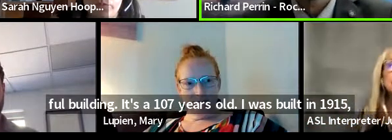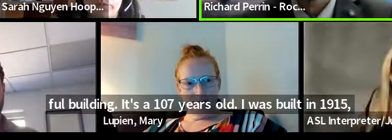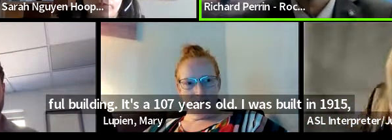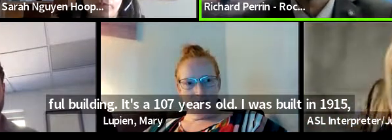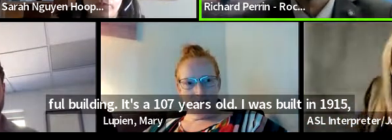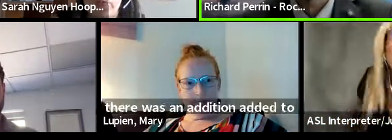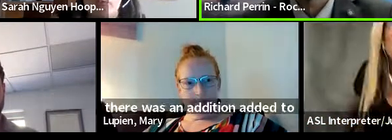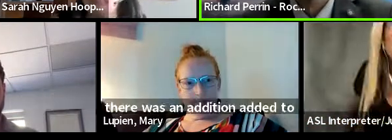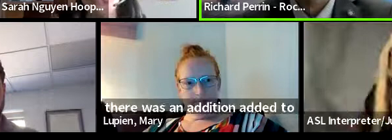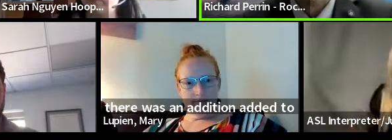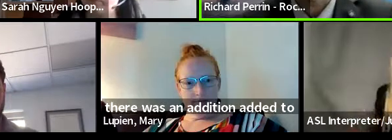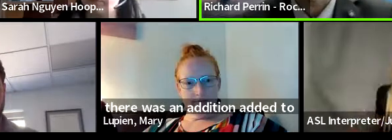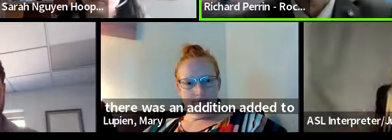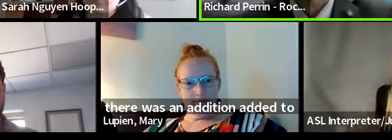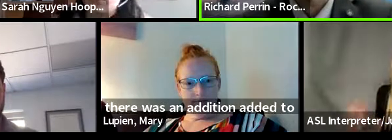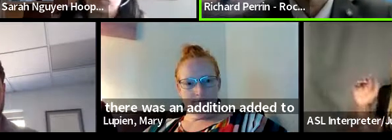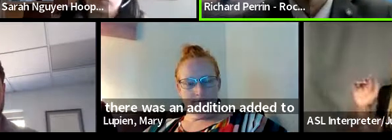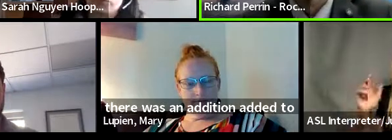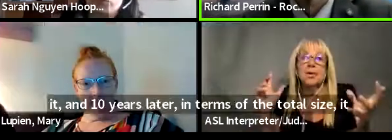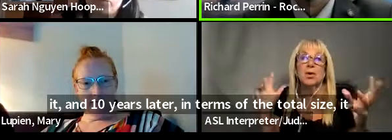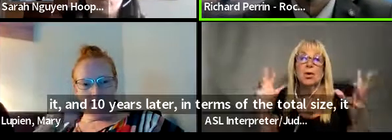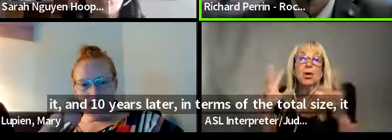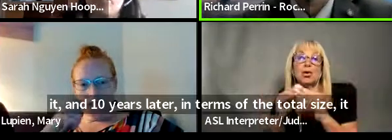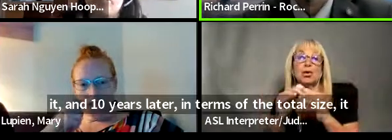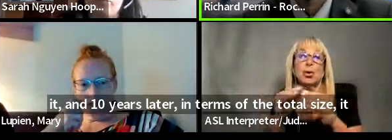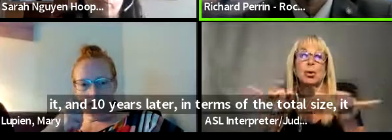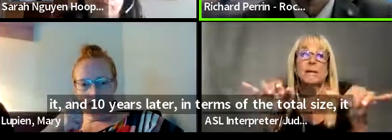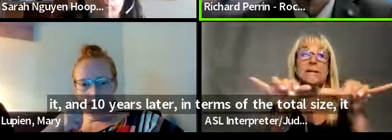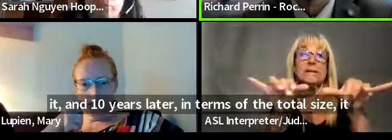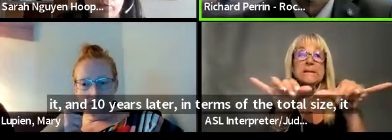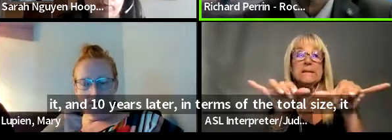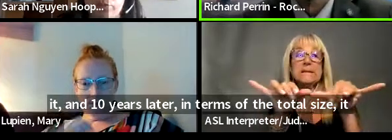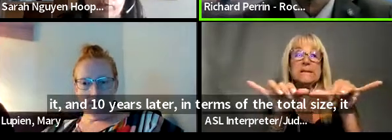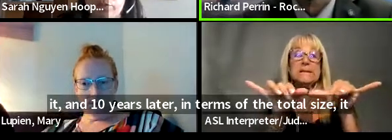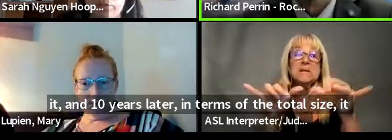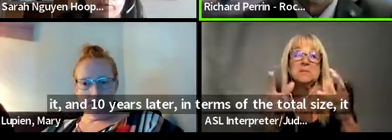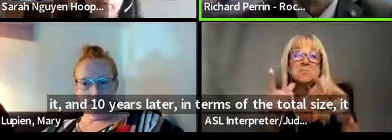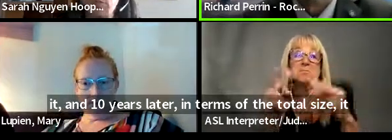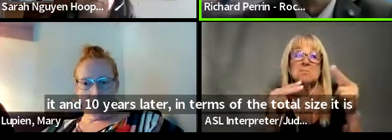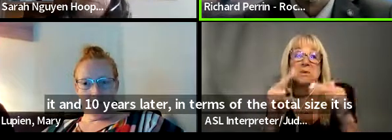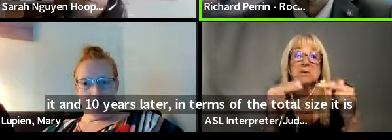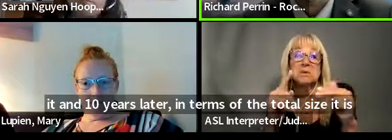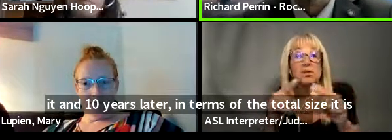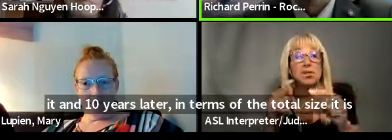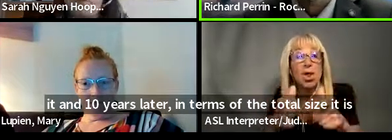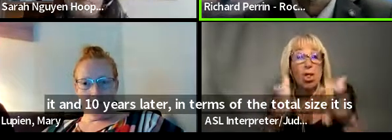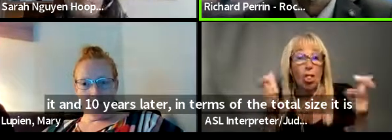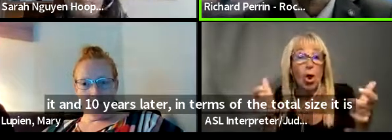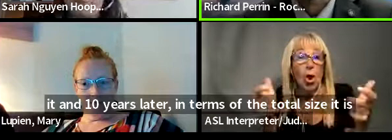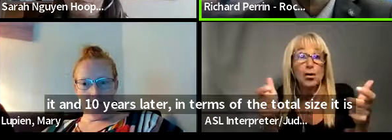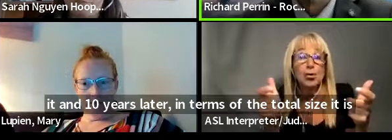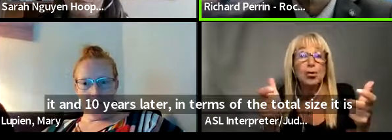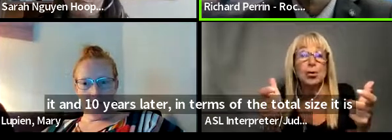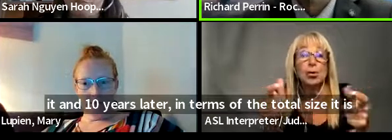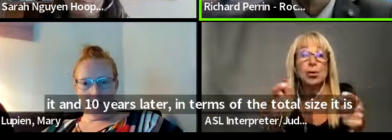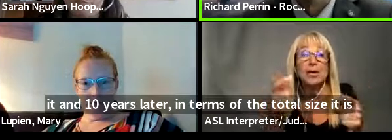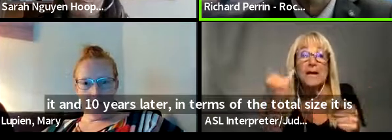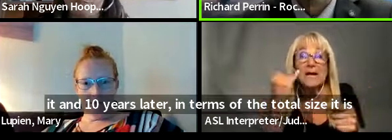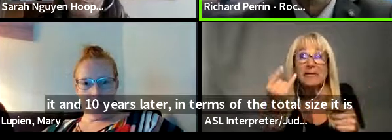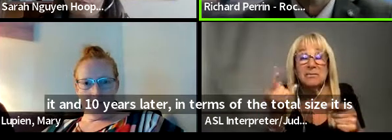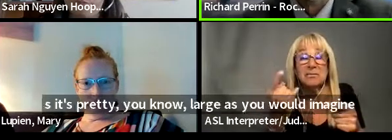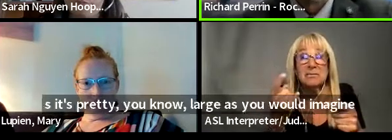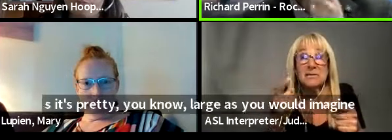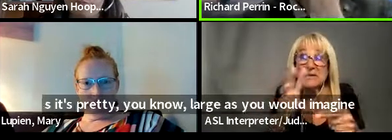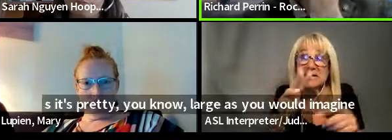later. In terms of the total size, it's pretty, large, as you would imagine. Anybody who's been in there, 6 floors,